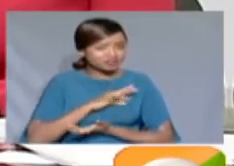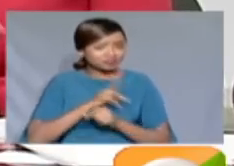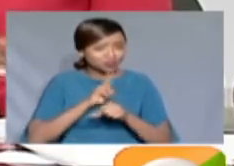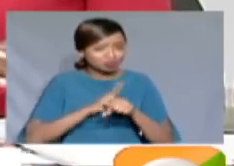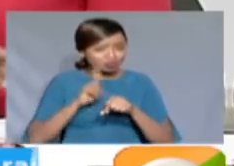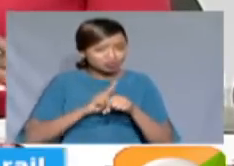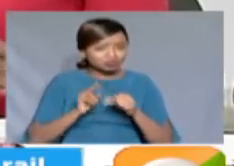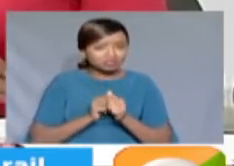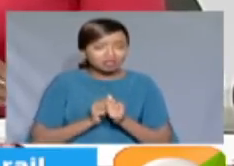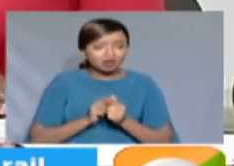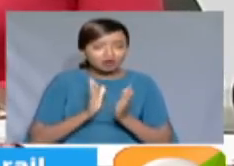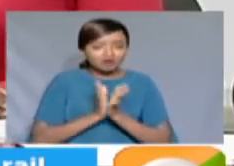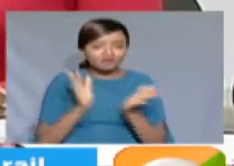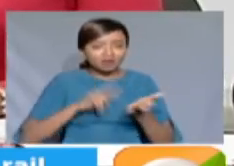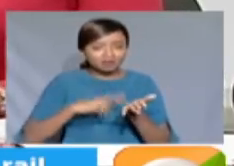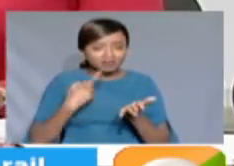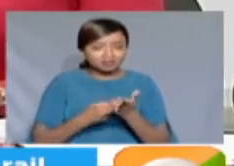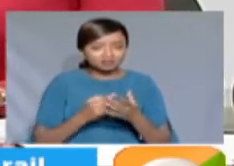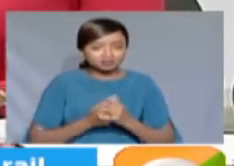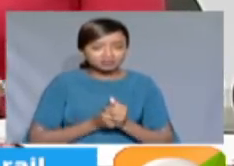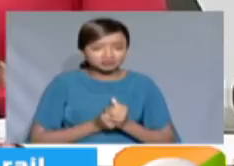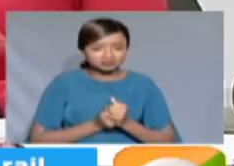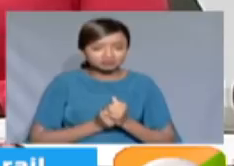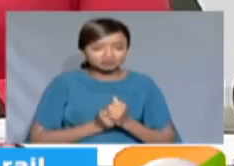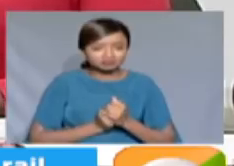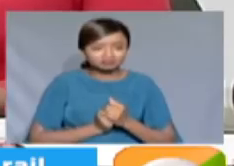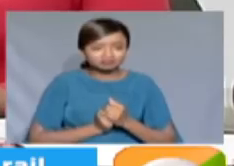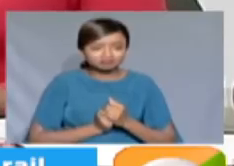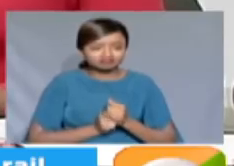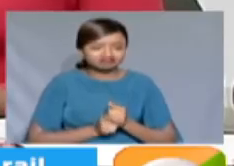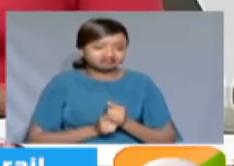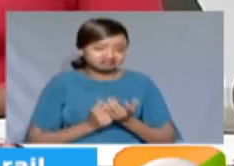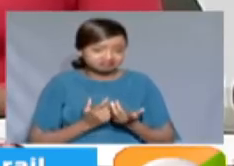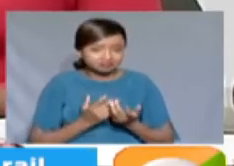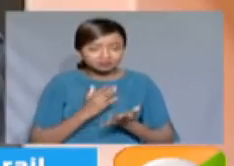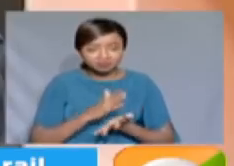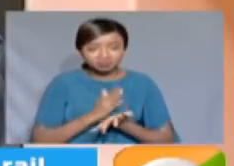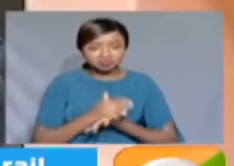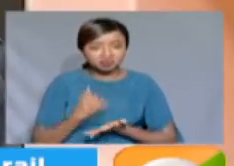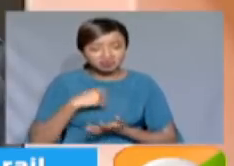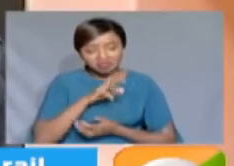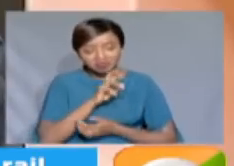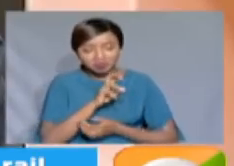public resources? Thank you so much. I was not able to actually watch